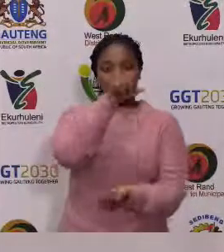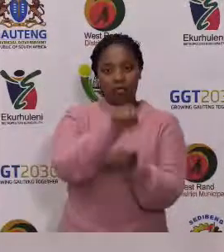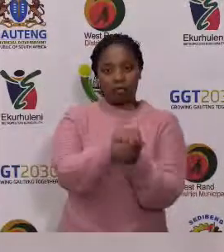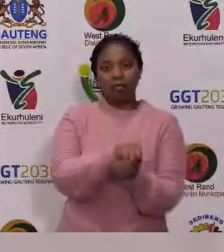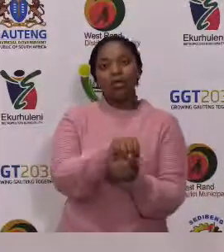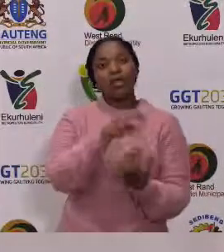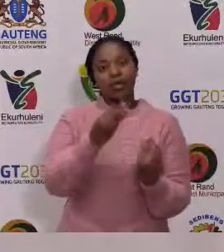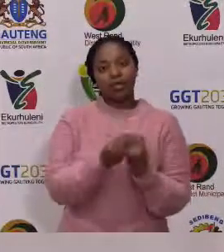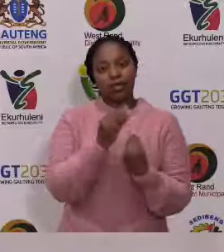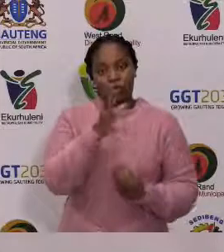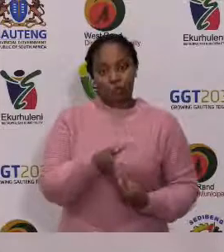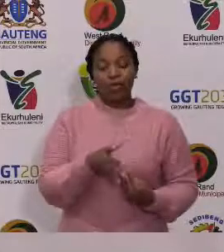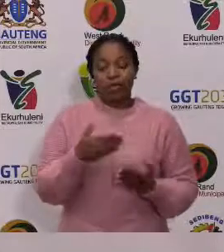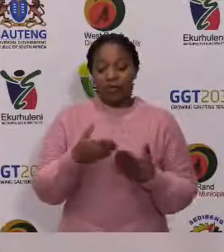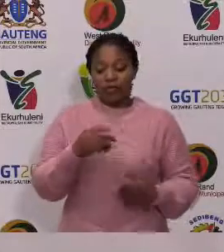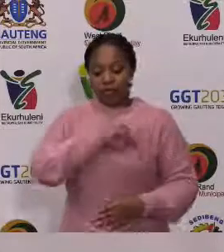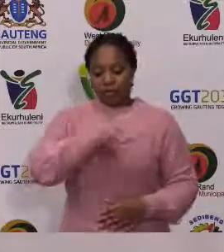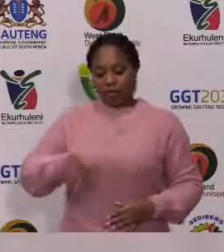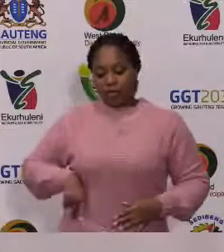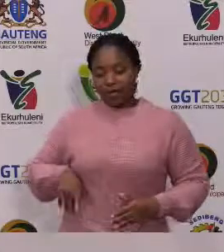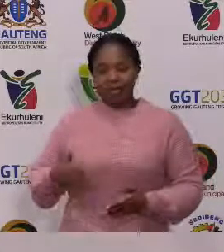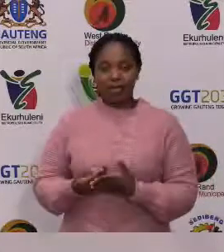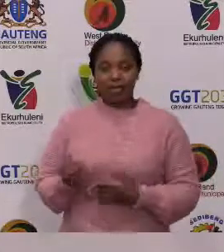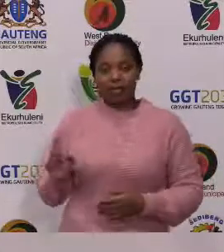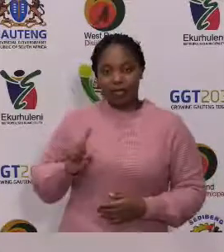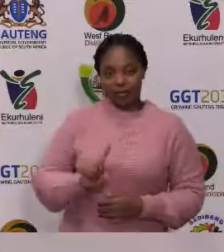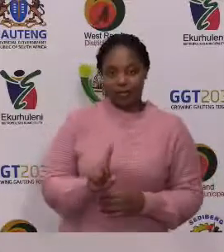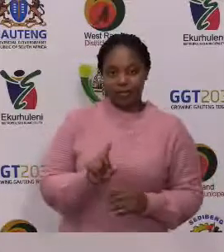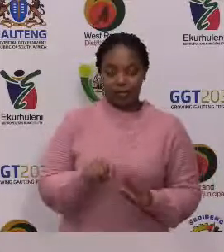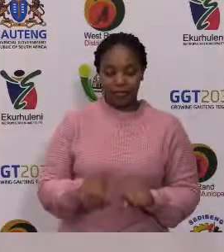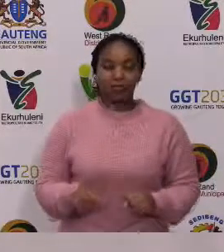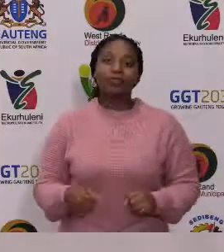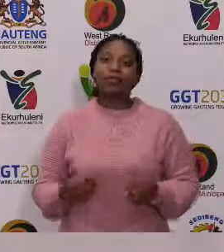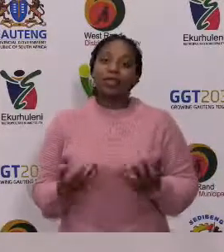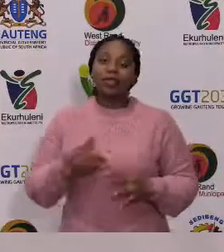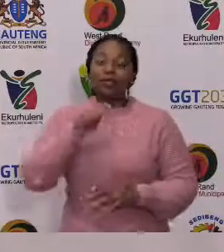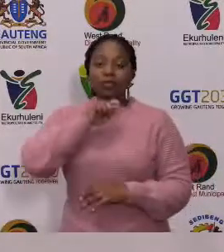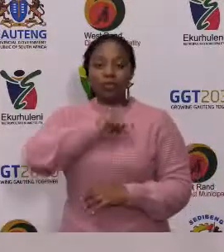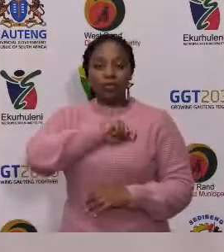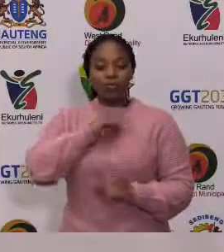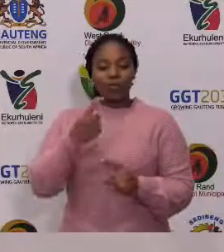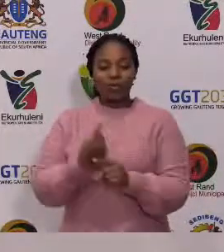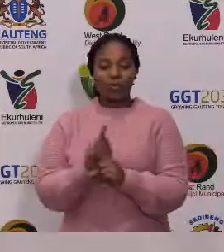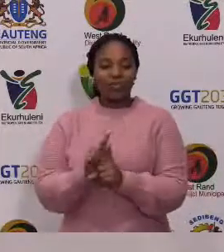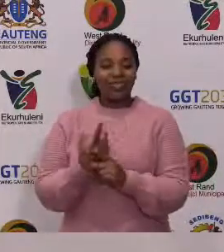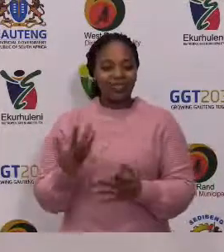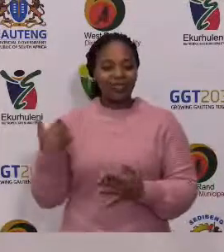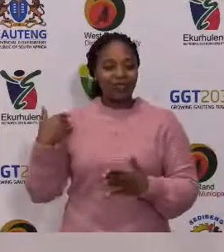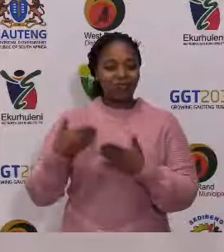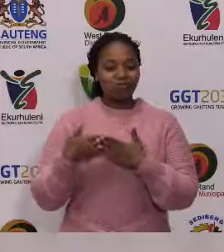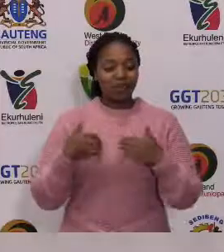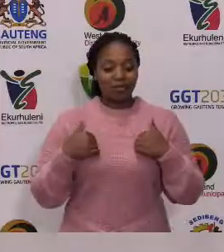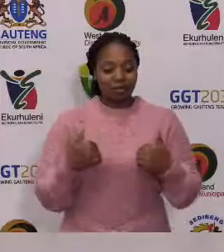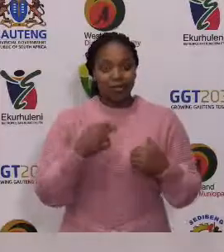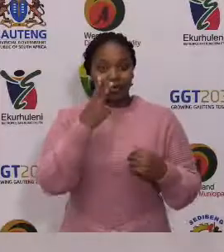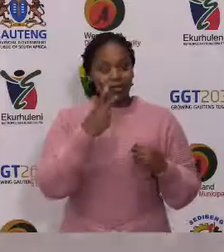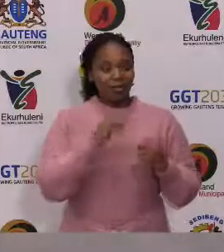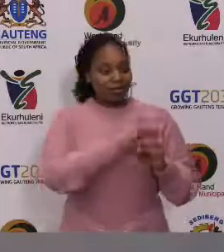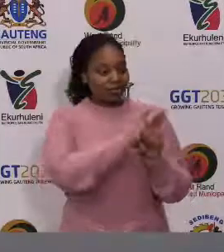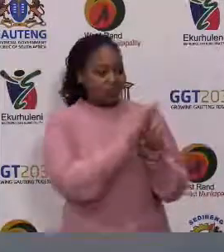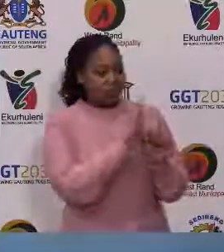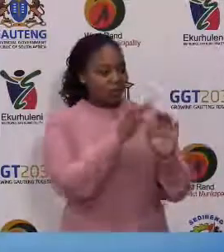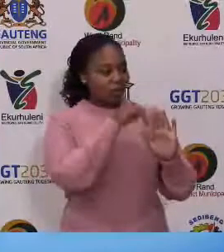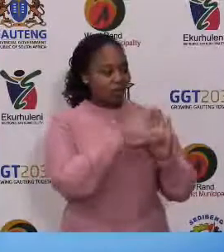the MEC take over. So, as usual, we start our briefing by looking at the epidemic curve for